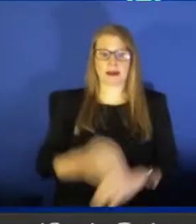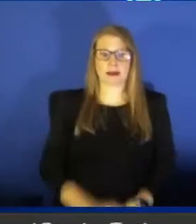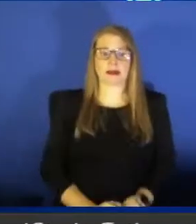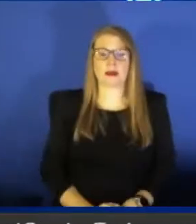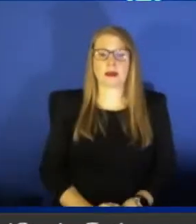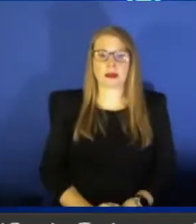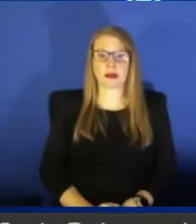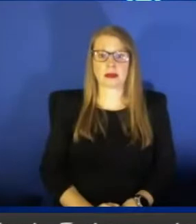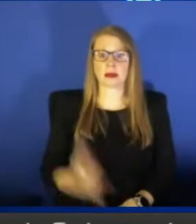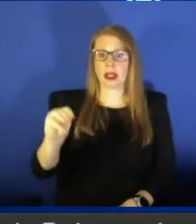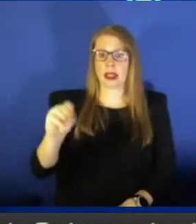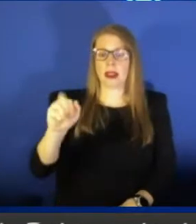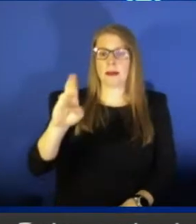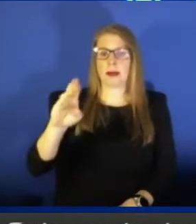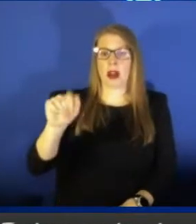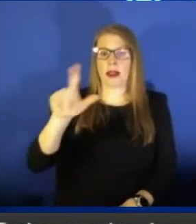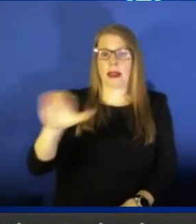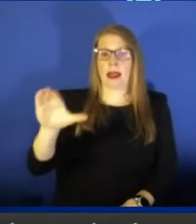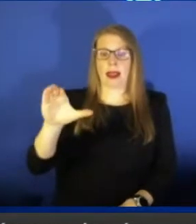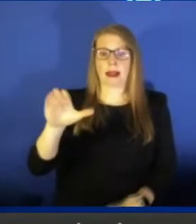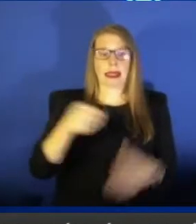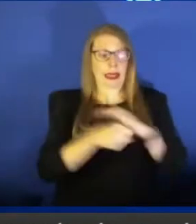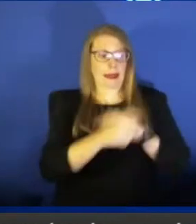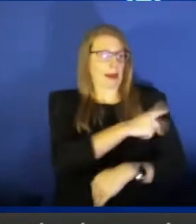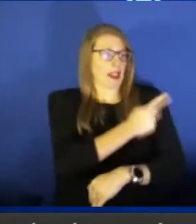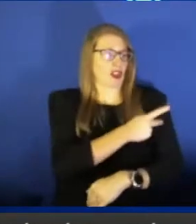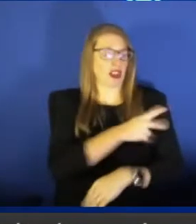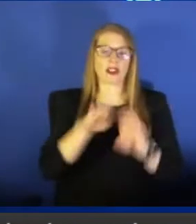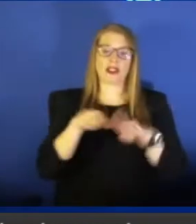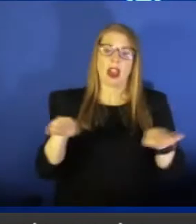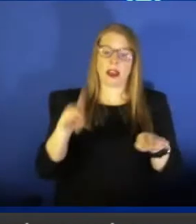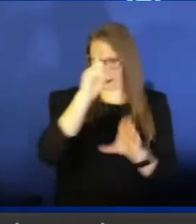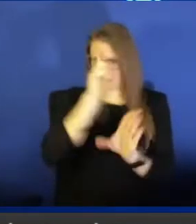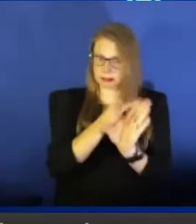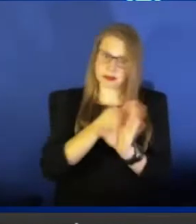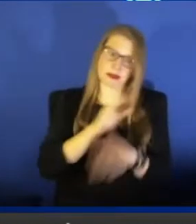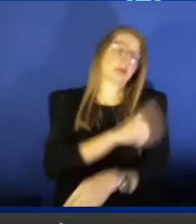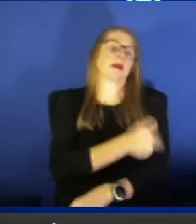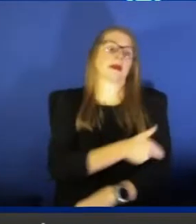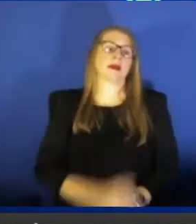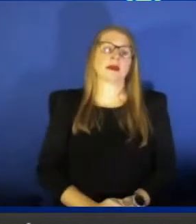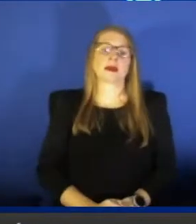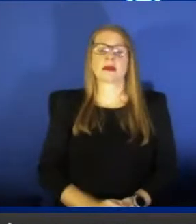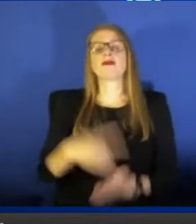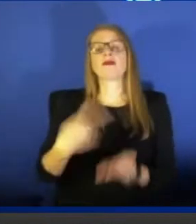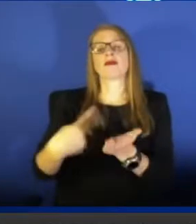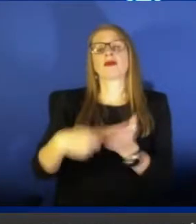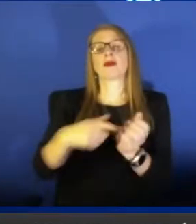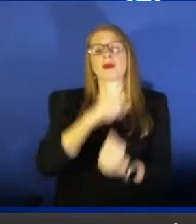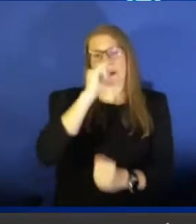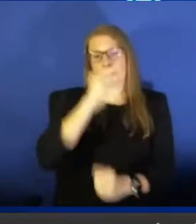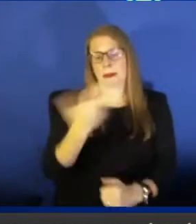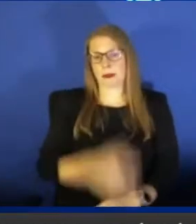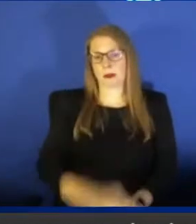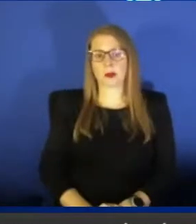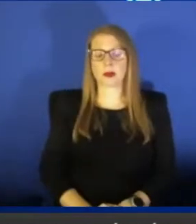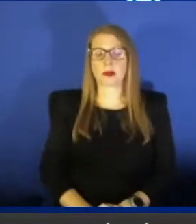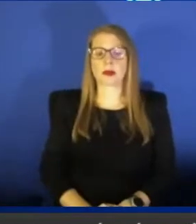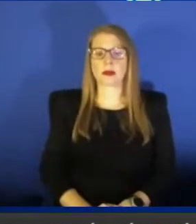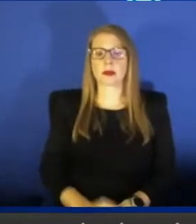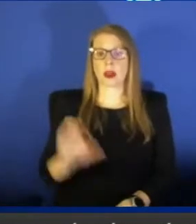seeing called in or suspected that they're taking, which there is no Percocet 30 prescribed. Percocet is a combination